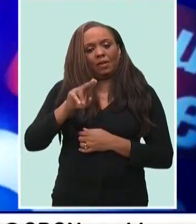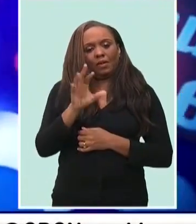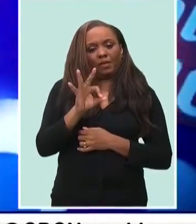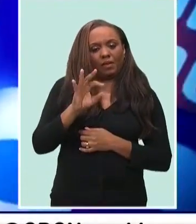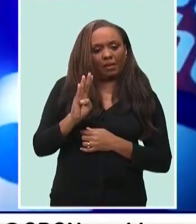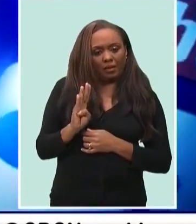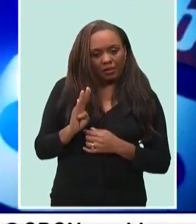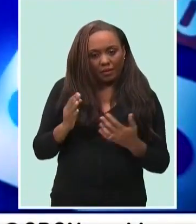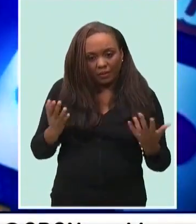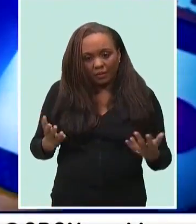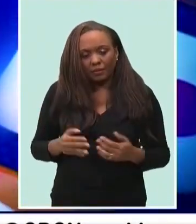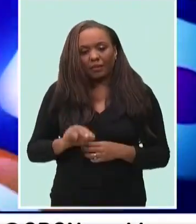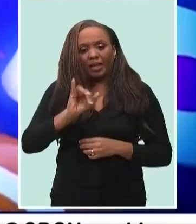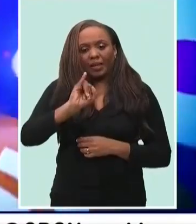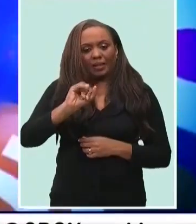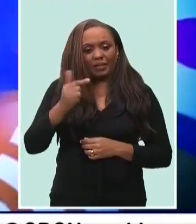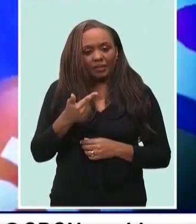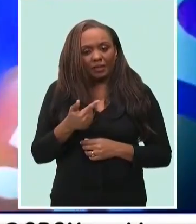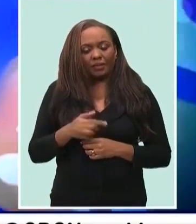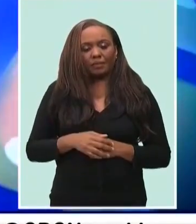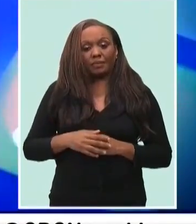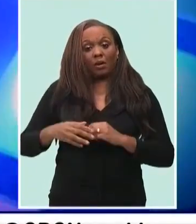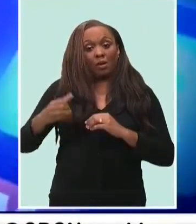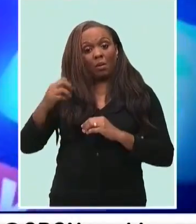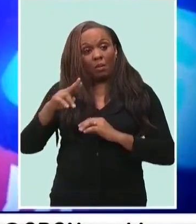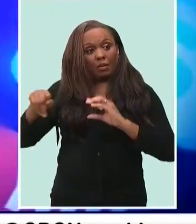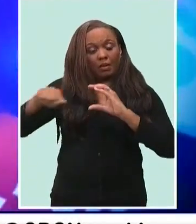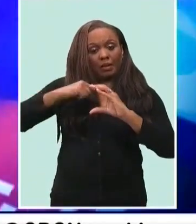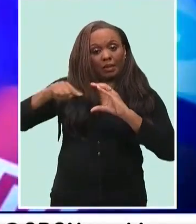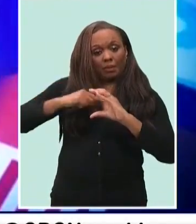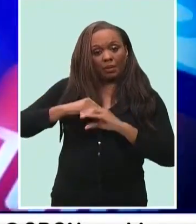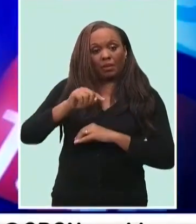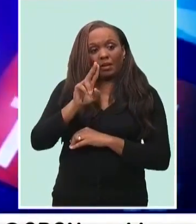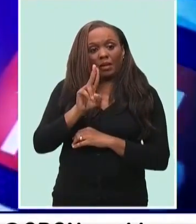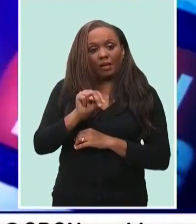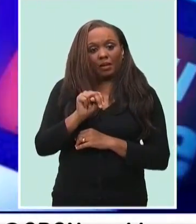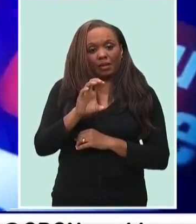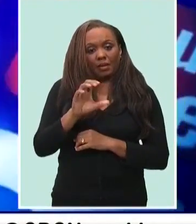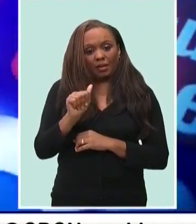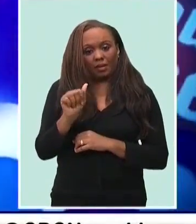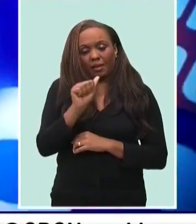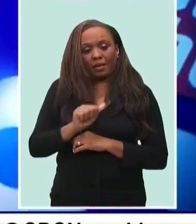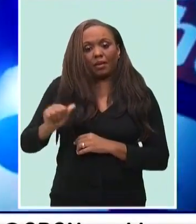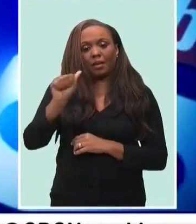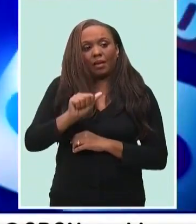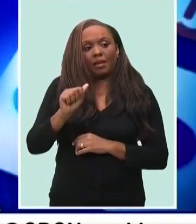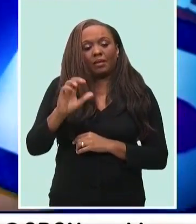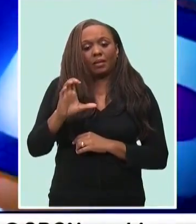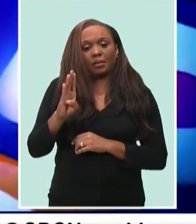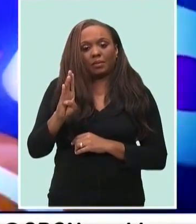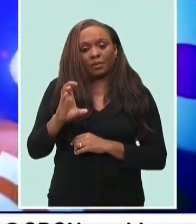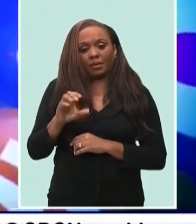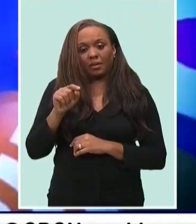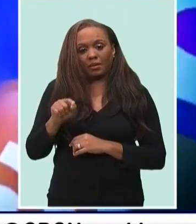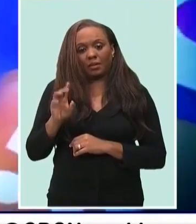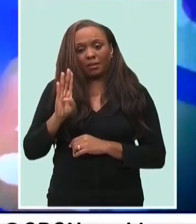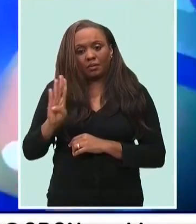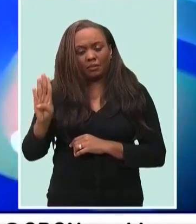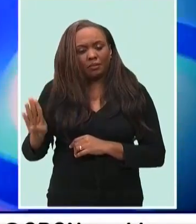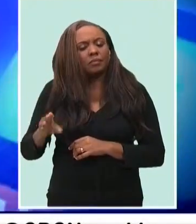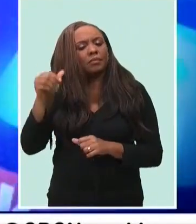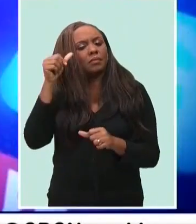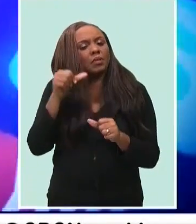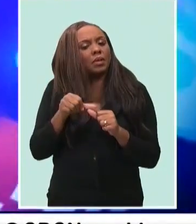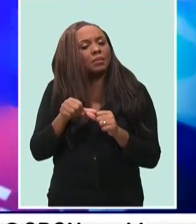233-7555. There's also our Facebook and Instagram pages that you can check out. Or you can send your comments to our email at